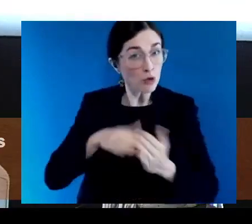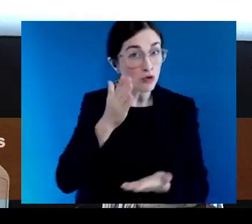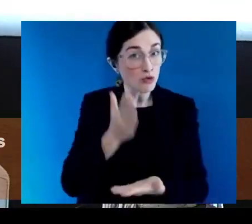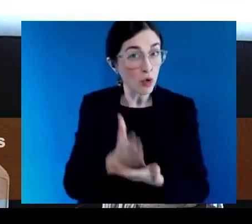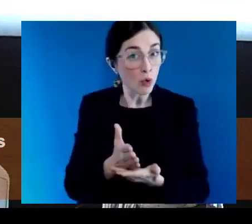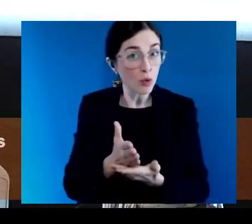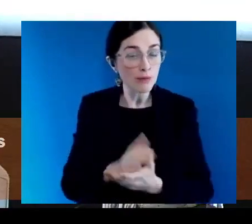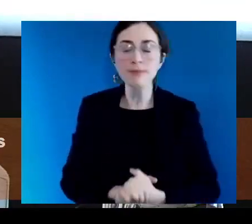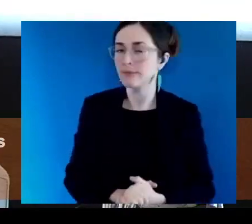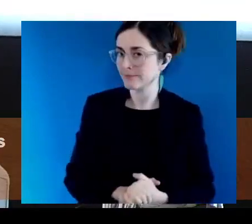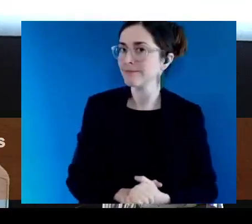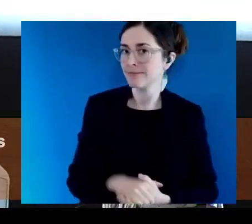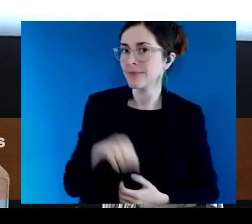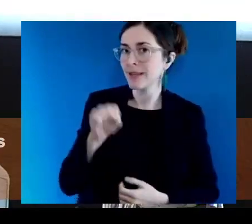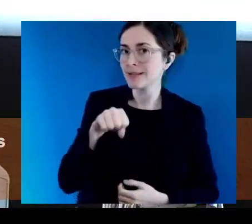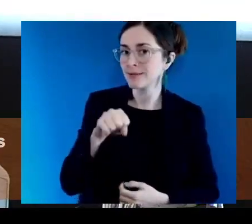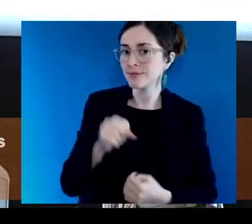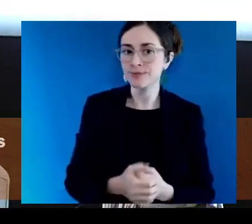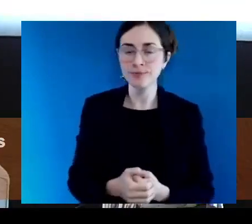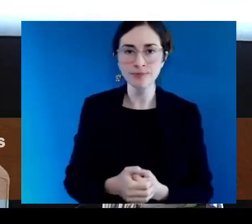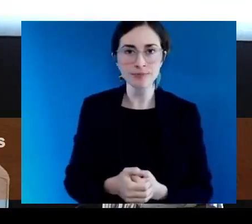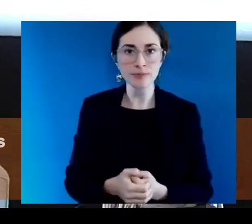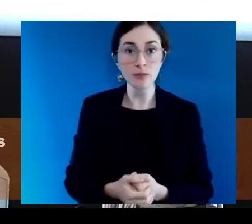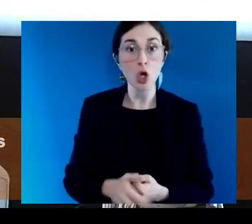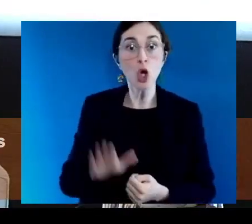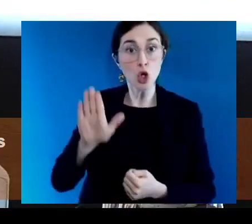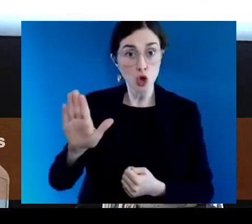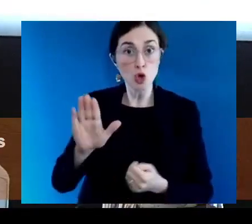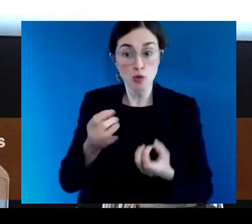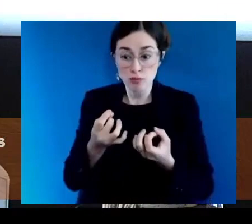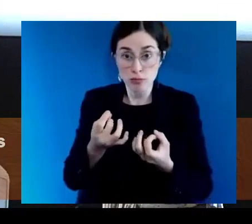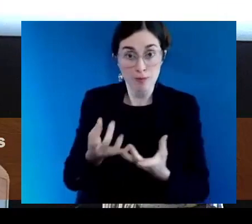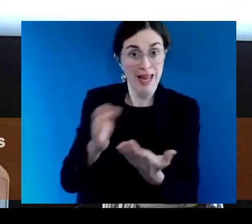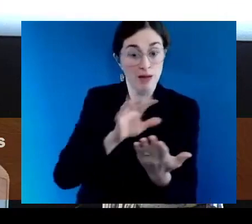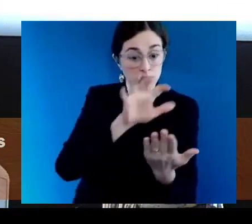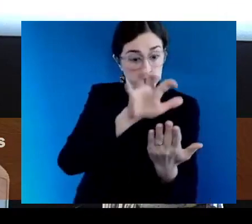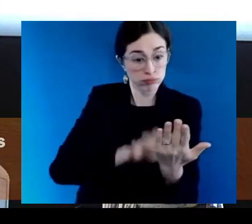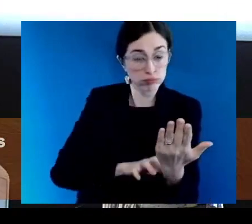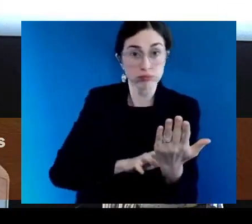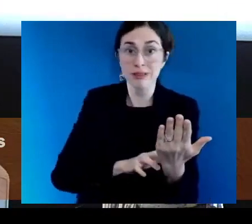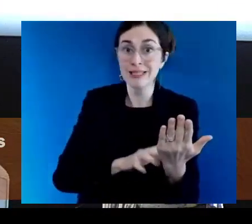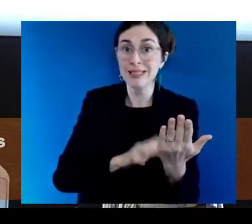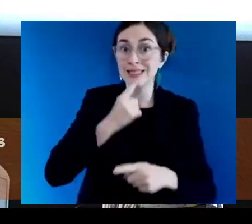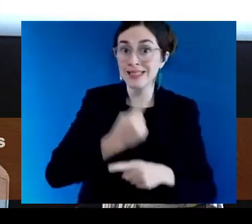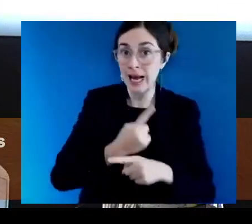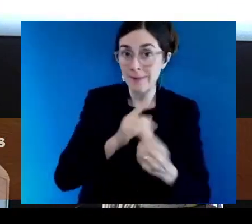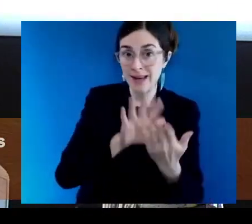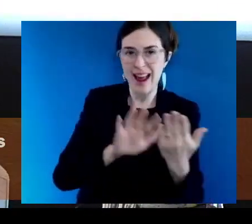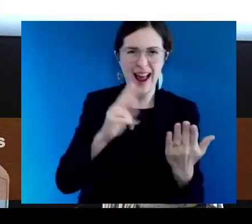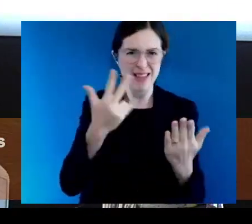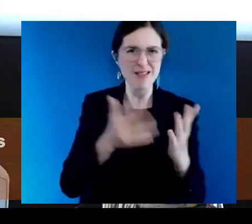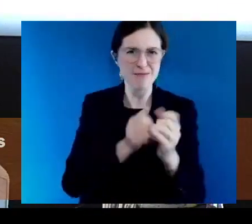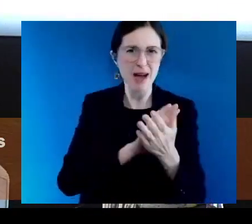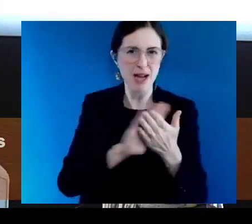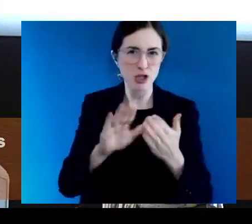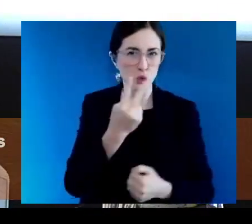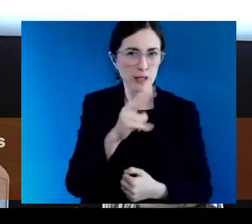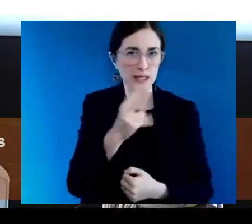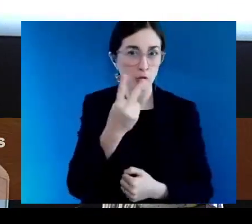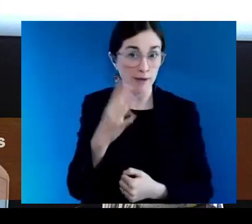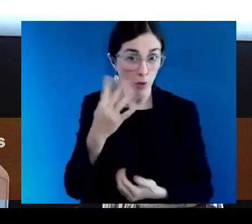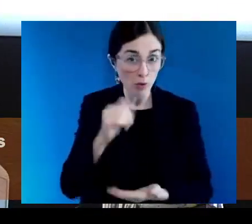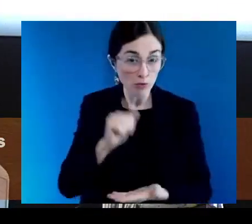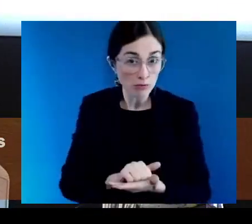do. Minister, you prepared a witness statement dated 8 March 2024,